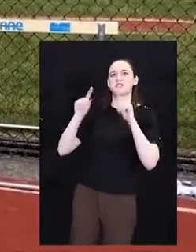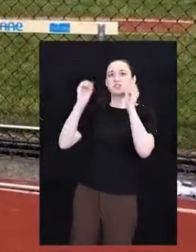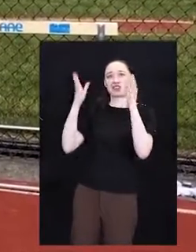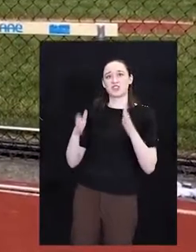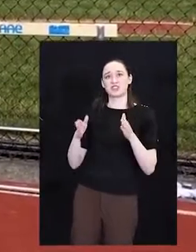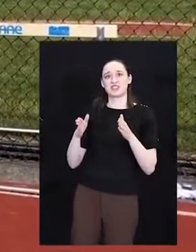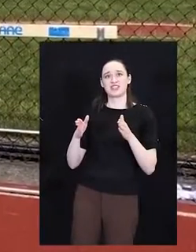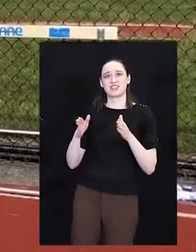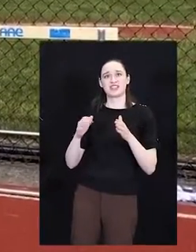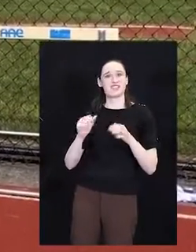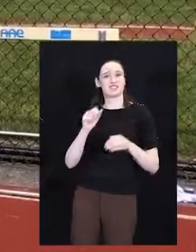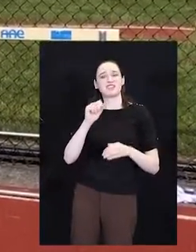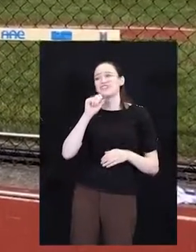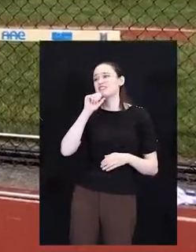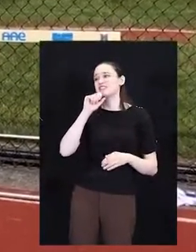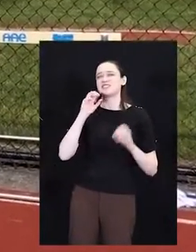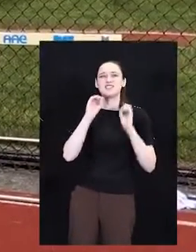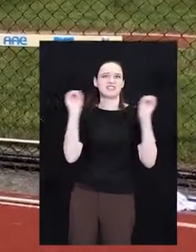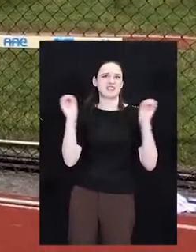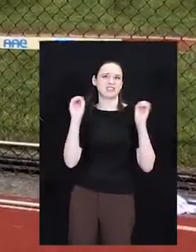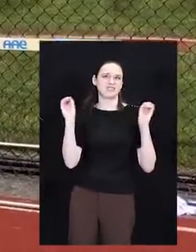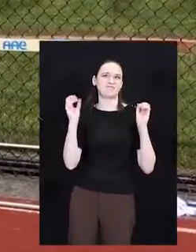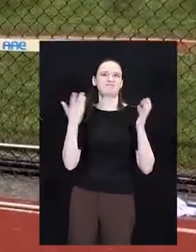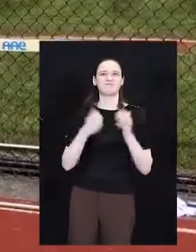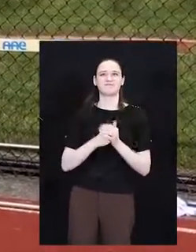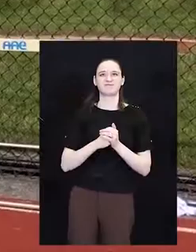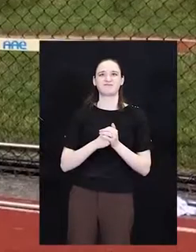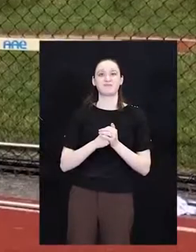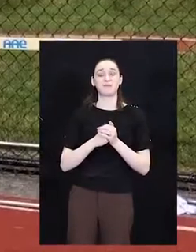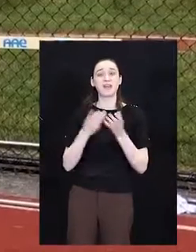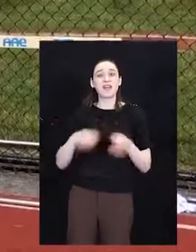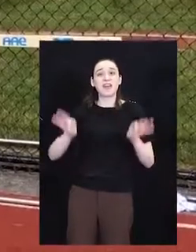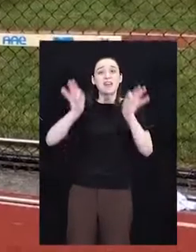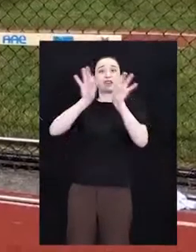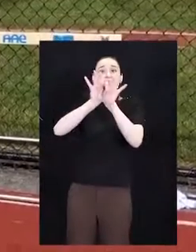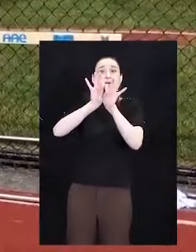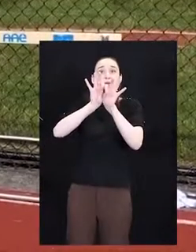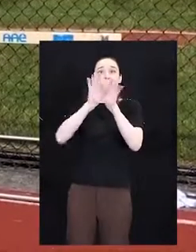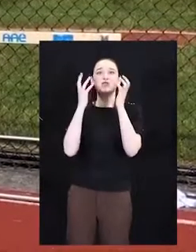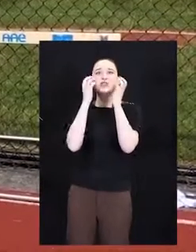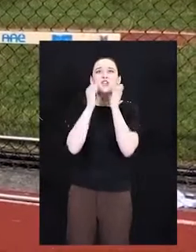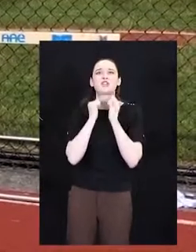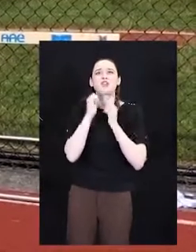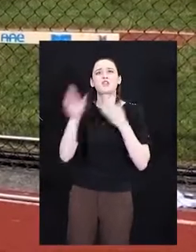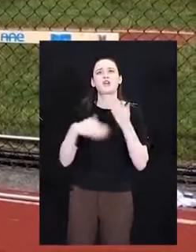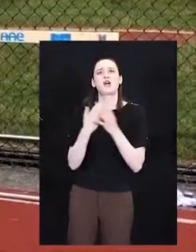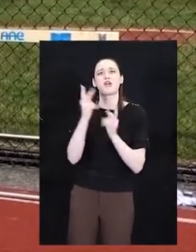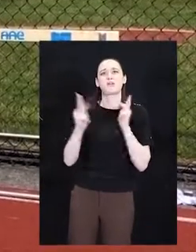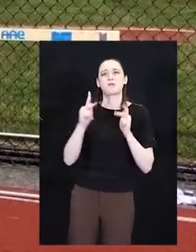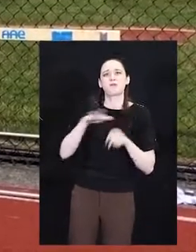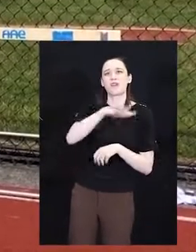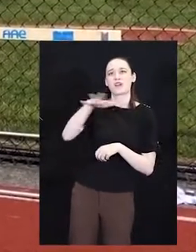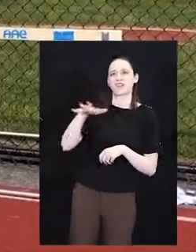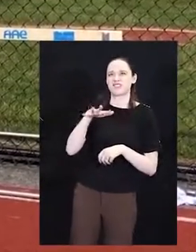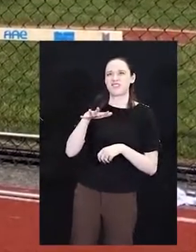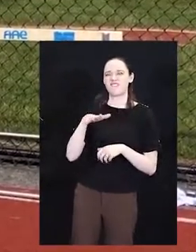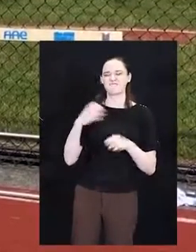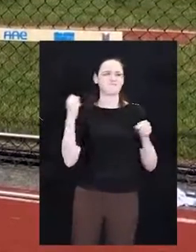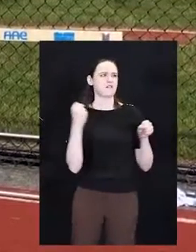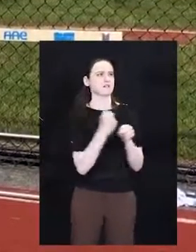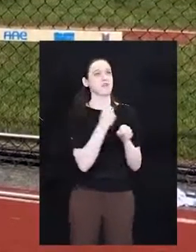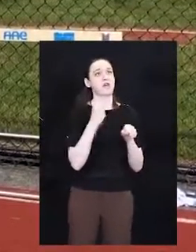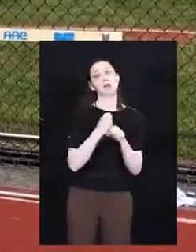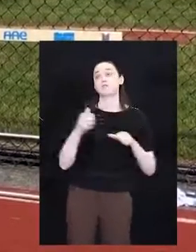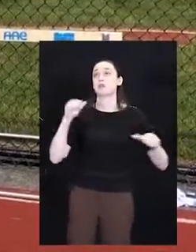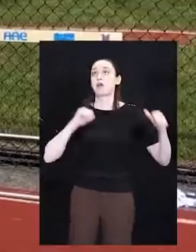favorite teachers. Nothing will make up for our lost time, which is why it is so important to cherish every moment with those around us.